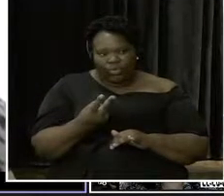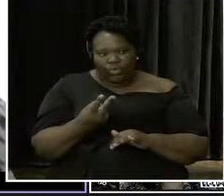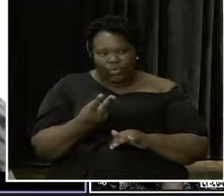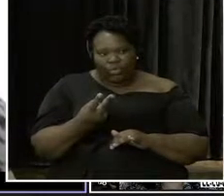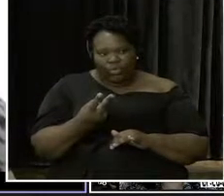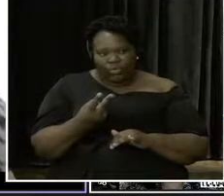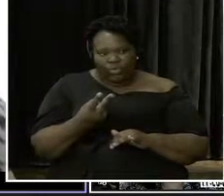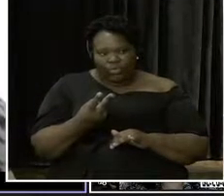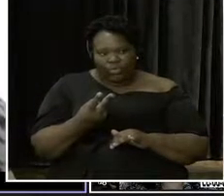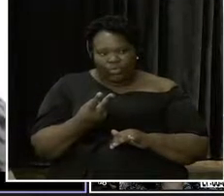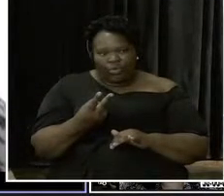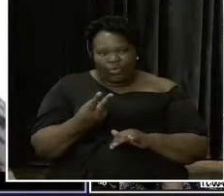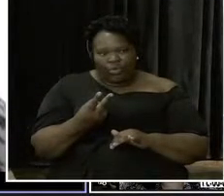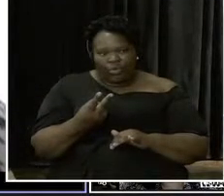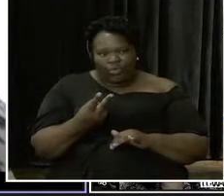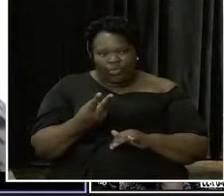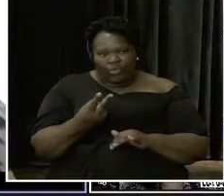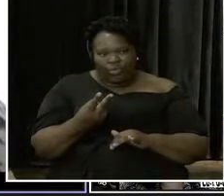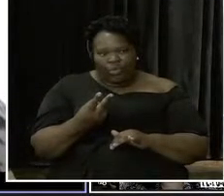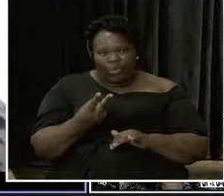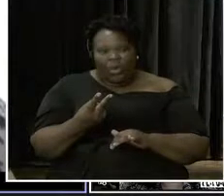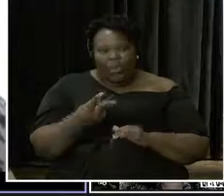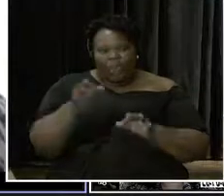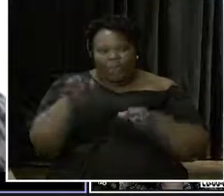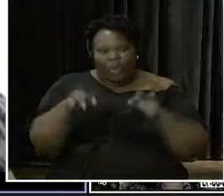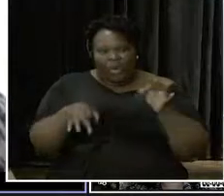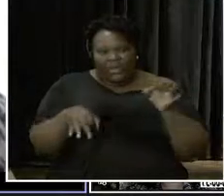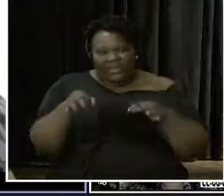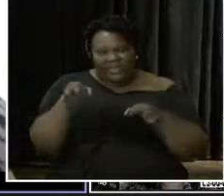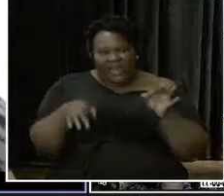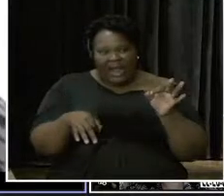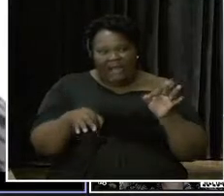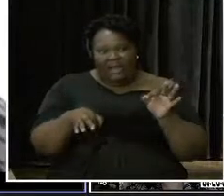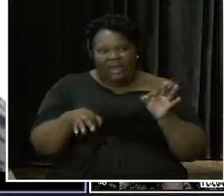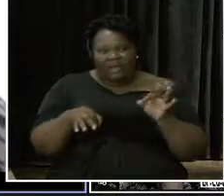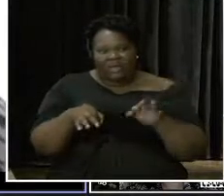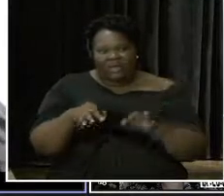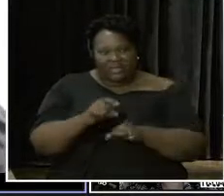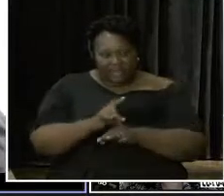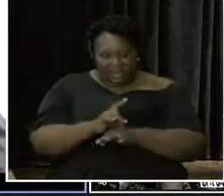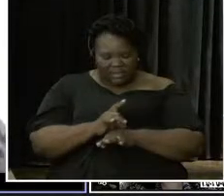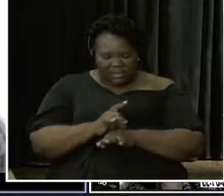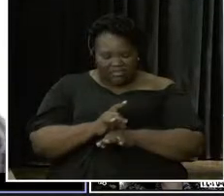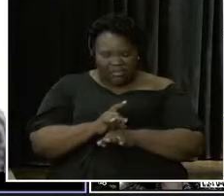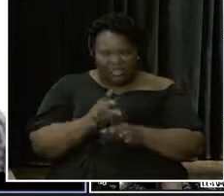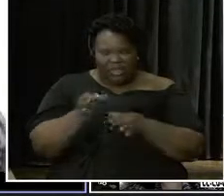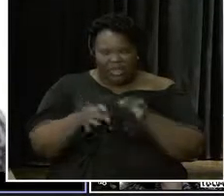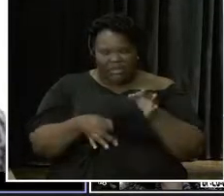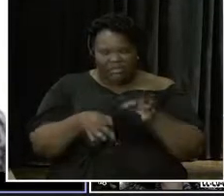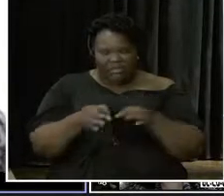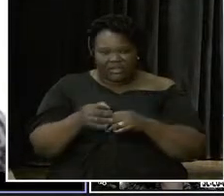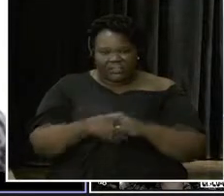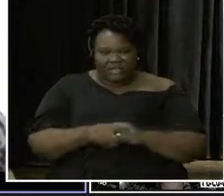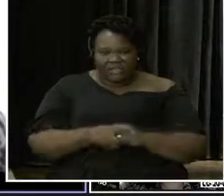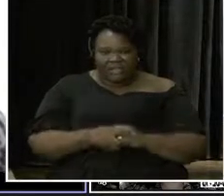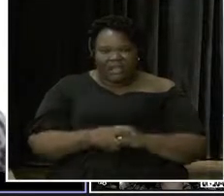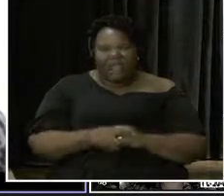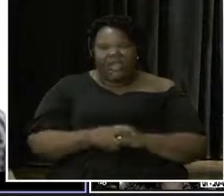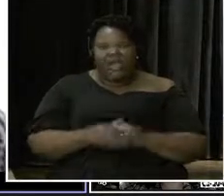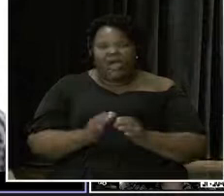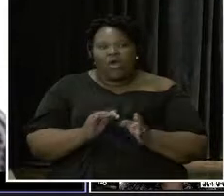effectively political decisions or perks for politicians. The first issue is